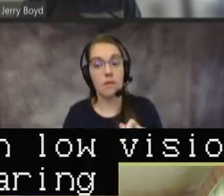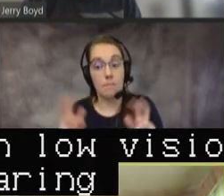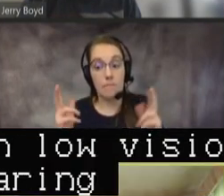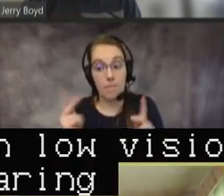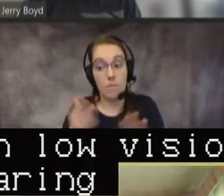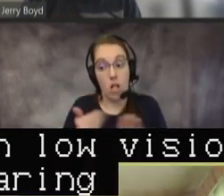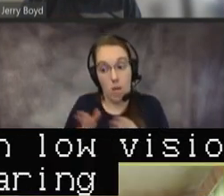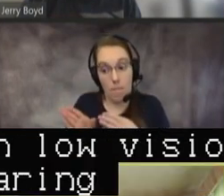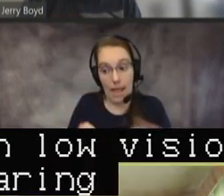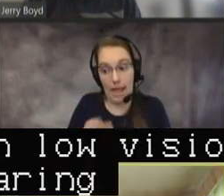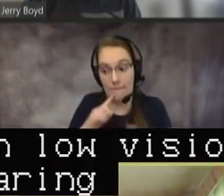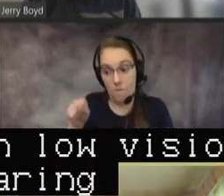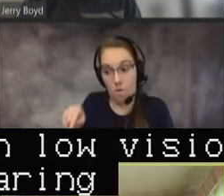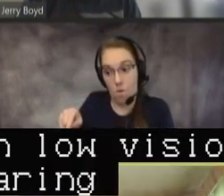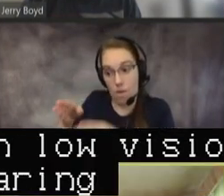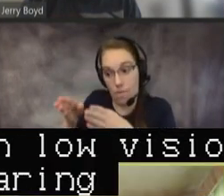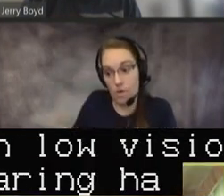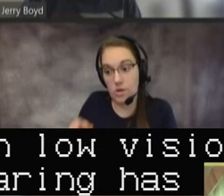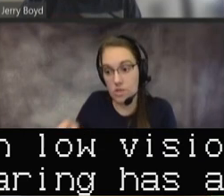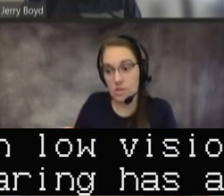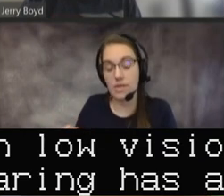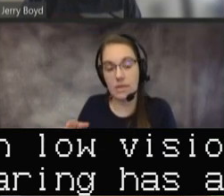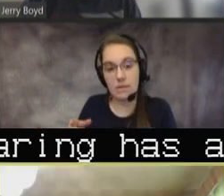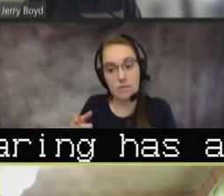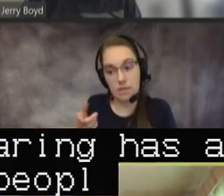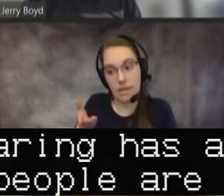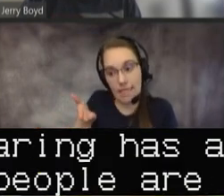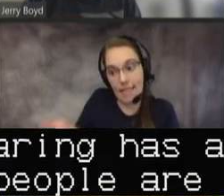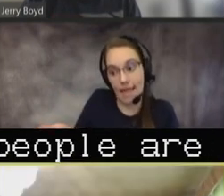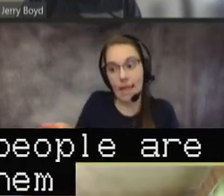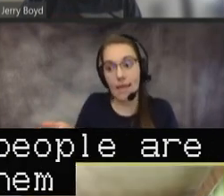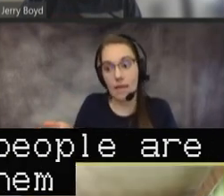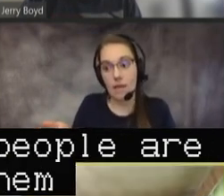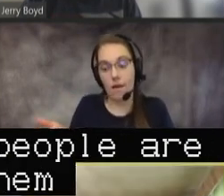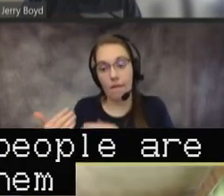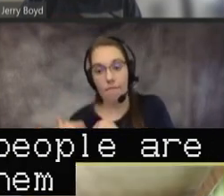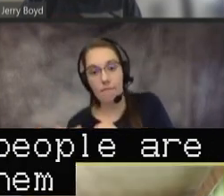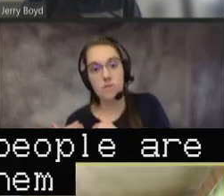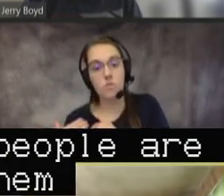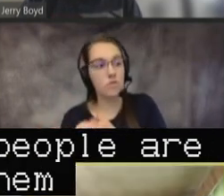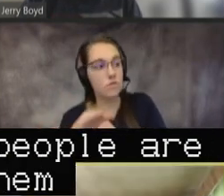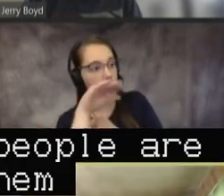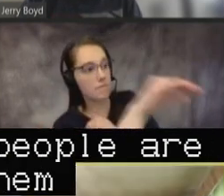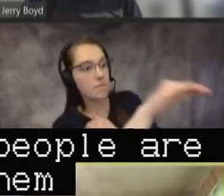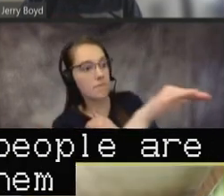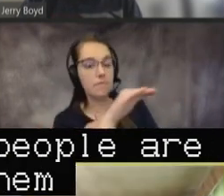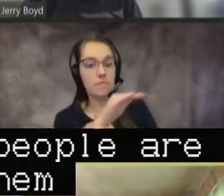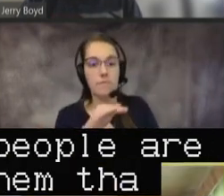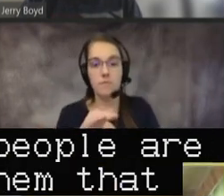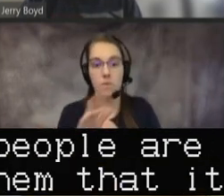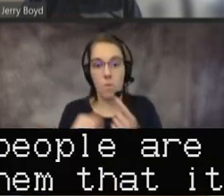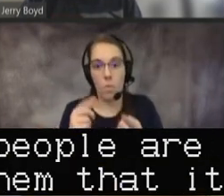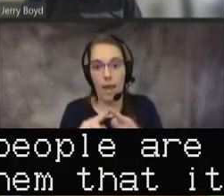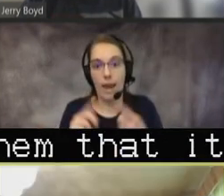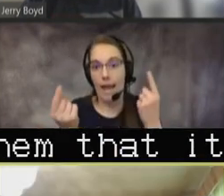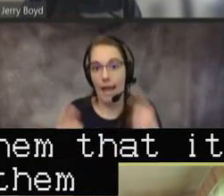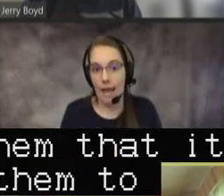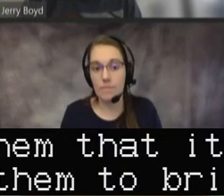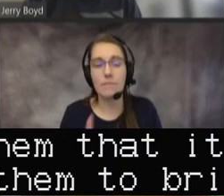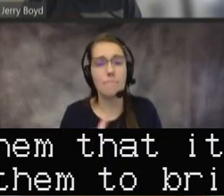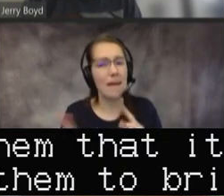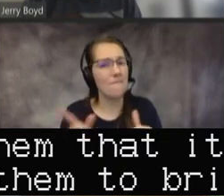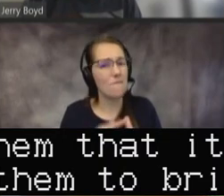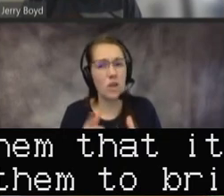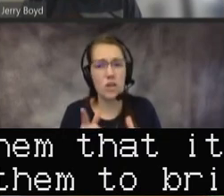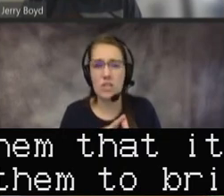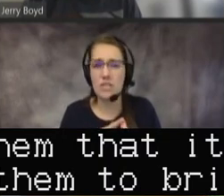is incumbent upon them to bring it to folks' attention at the time of the event. First of all,